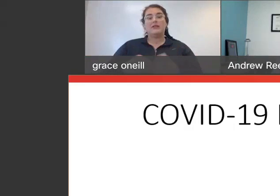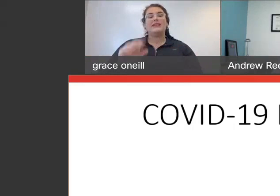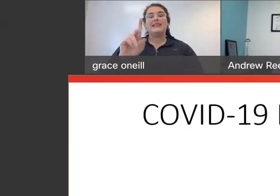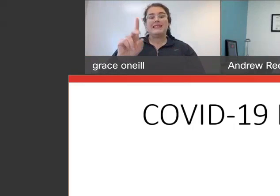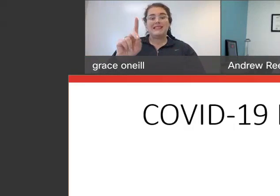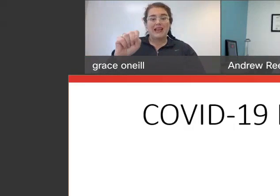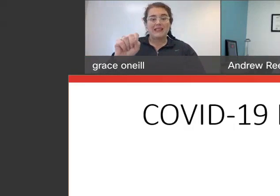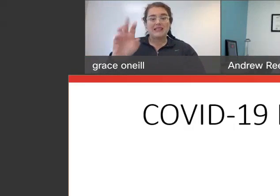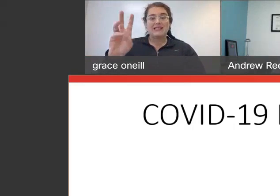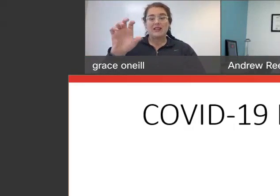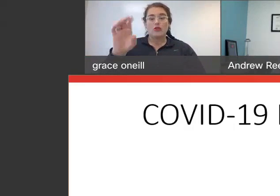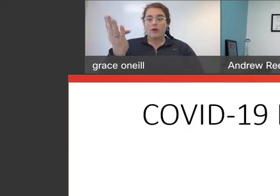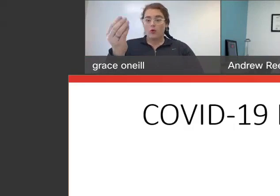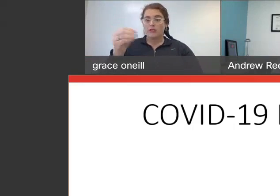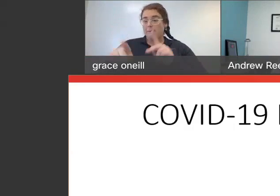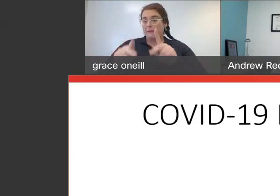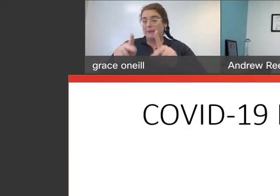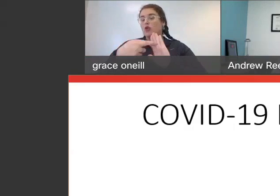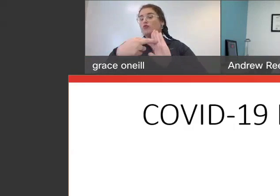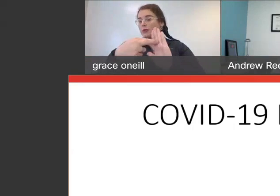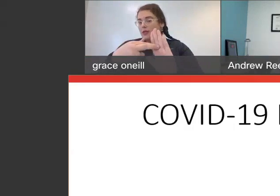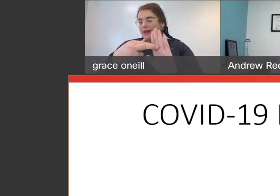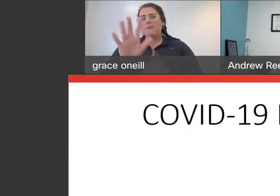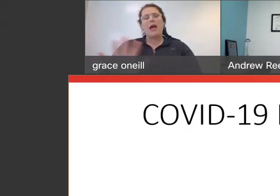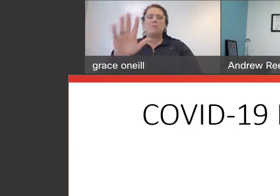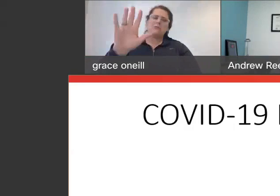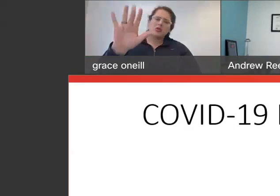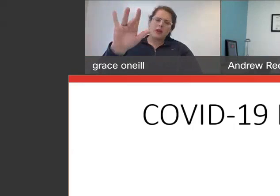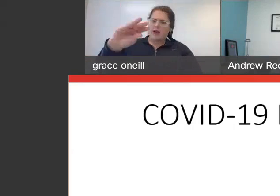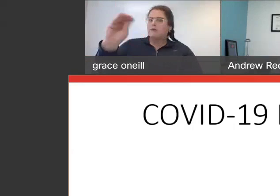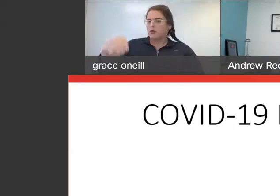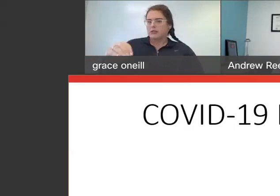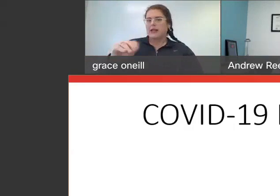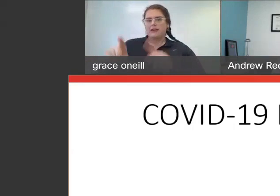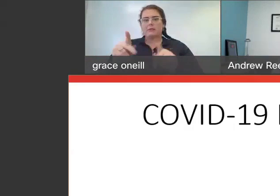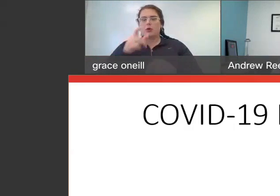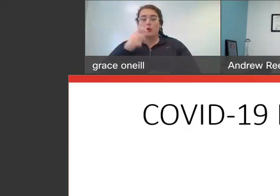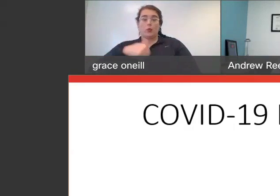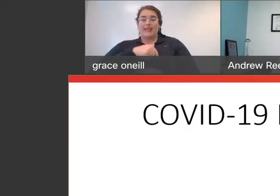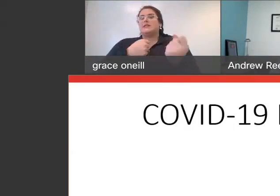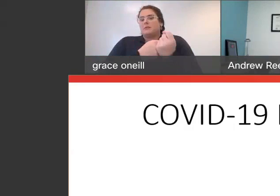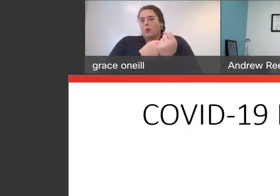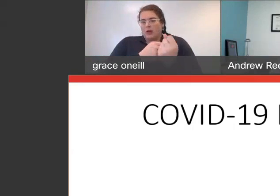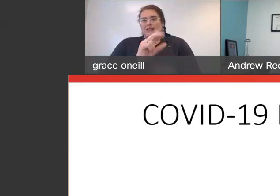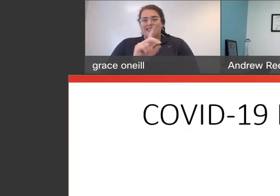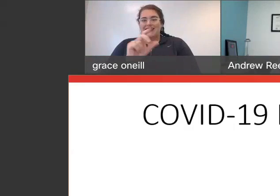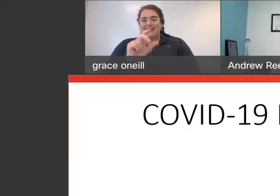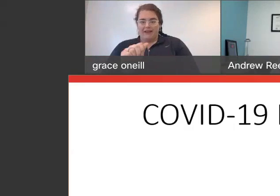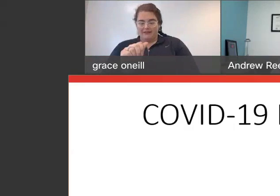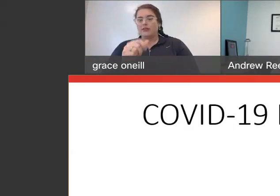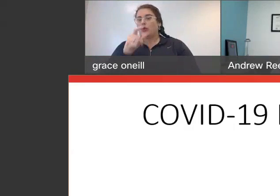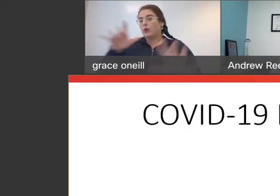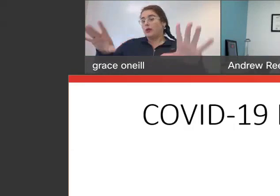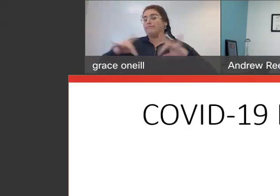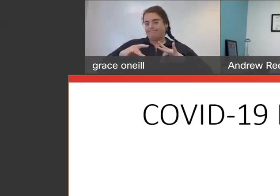who contracted COVID represent about 25% of people supported by DDA. Of